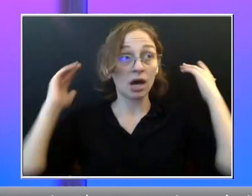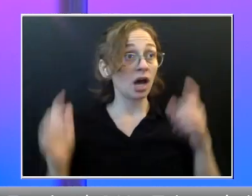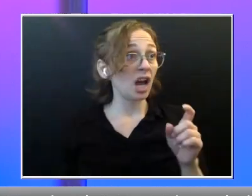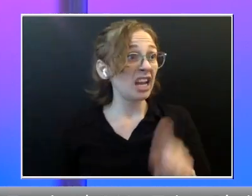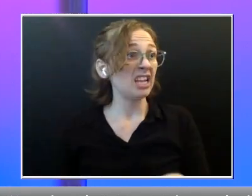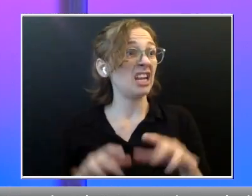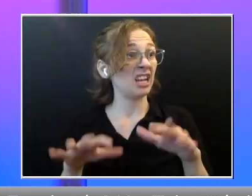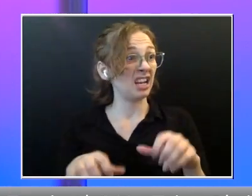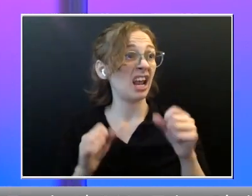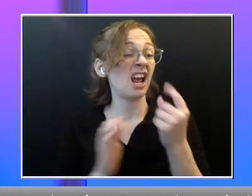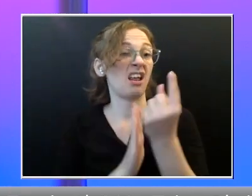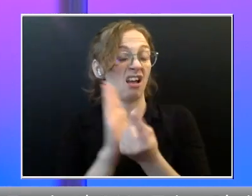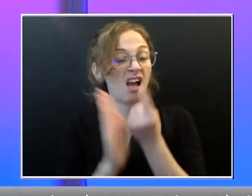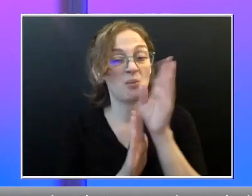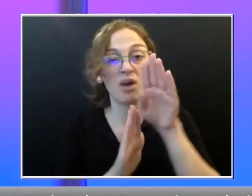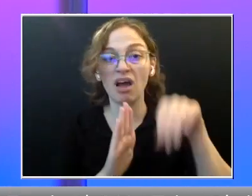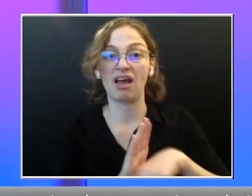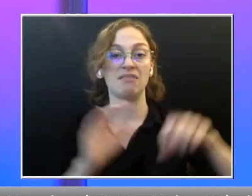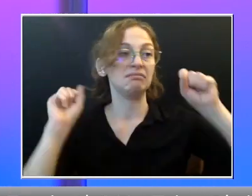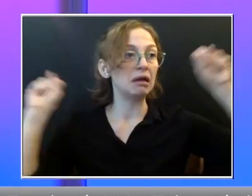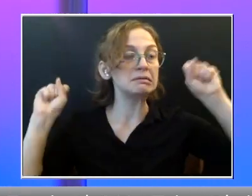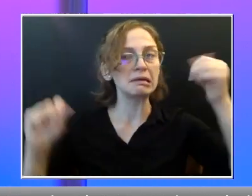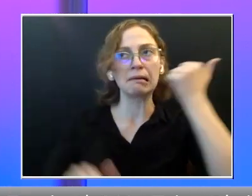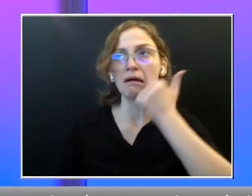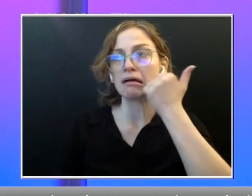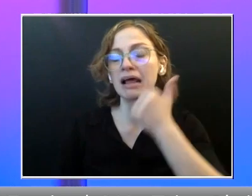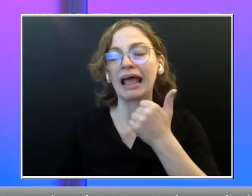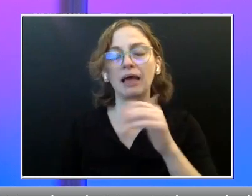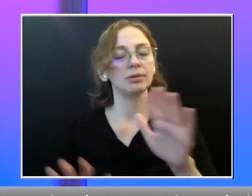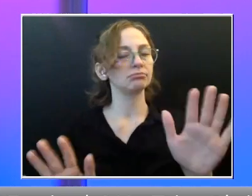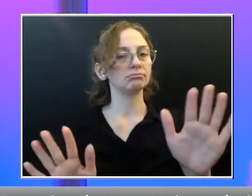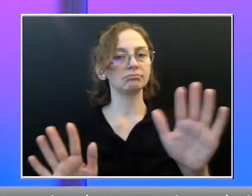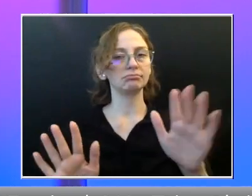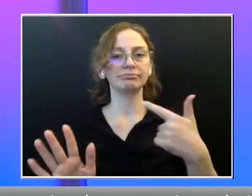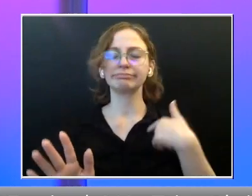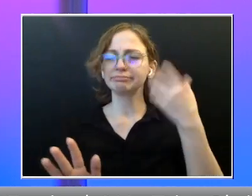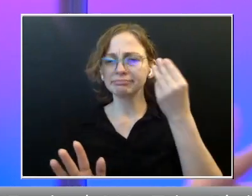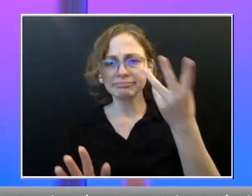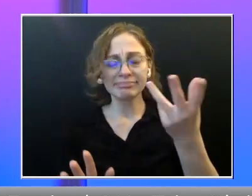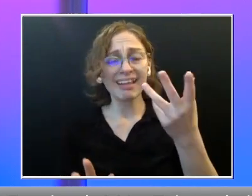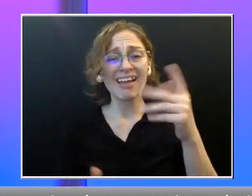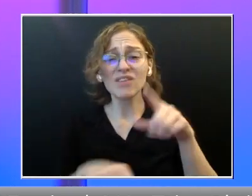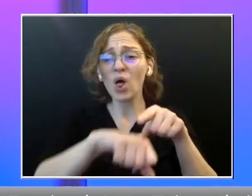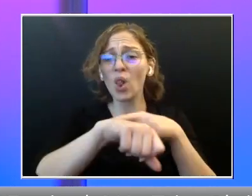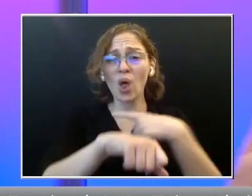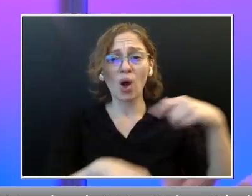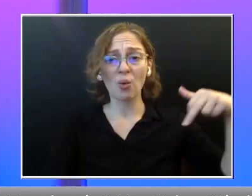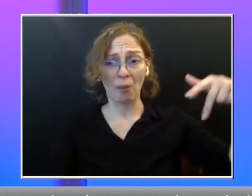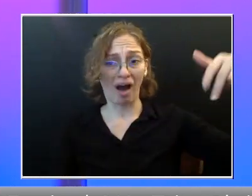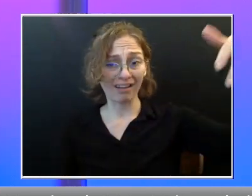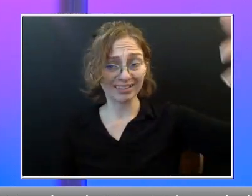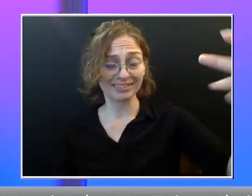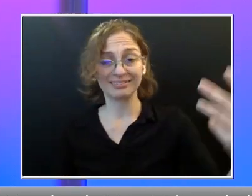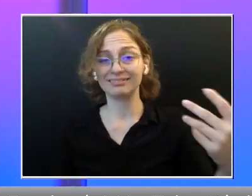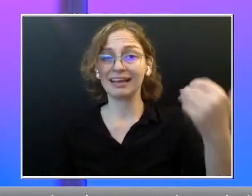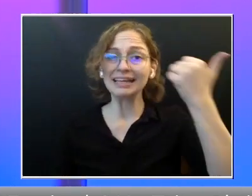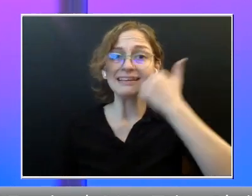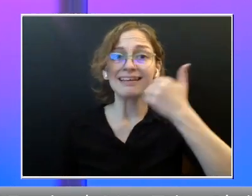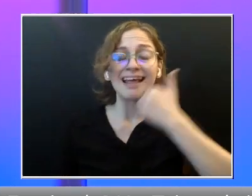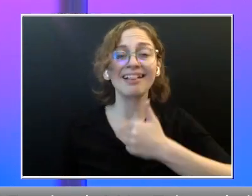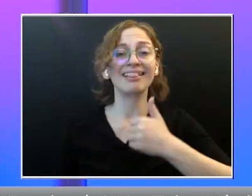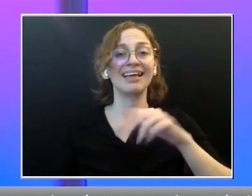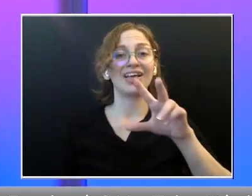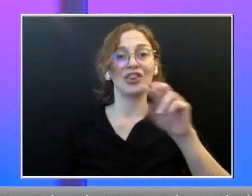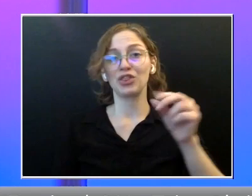I really try and focus a lot on even taking a long walk. Like we know that just daily 30 minutes of intentional